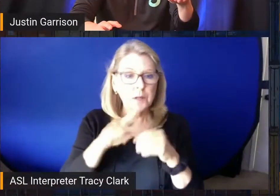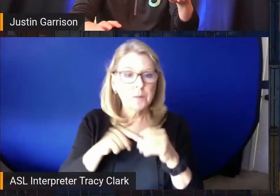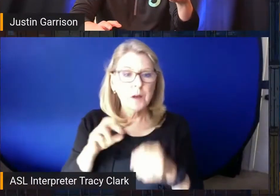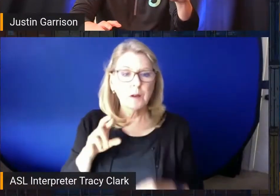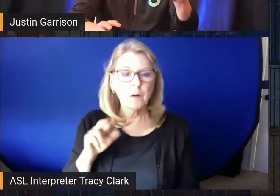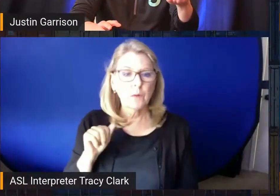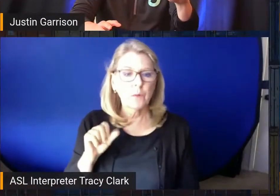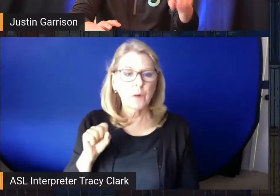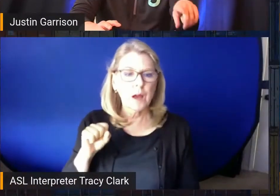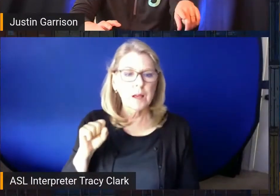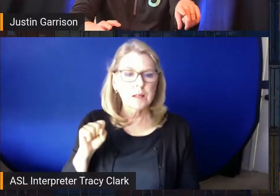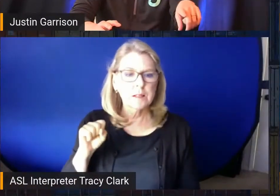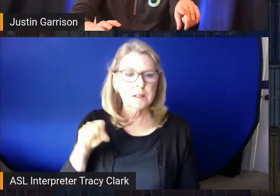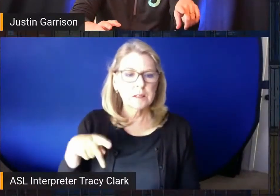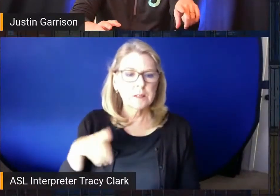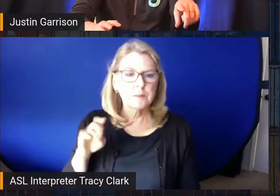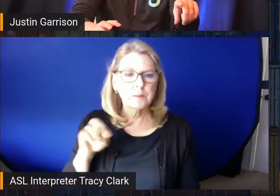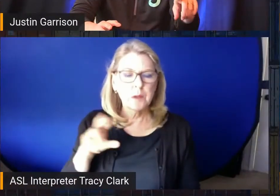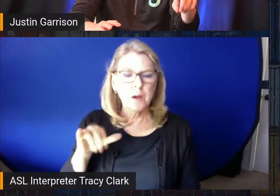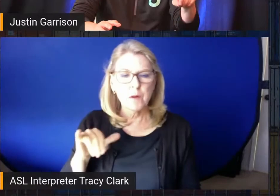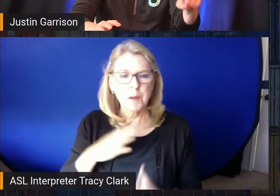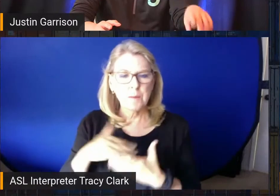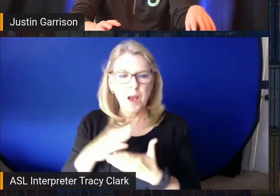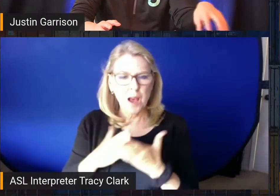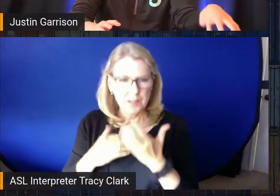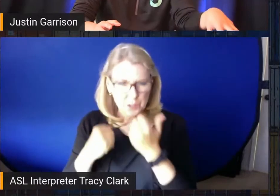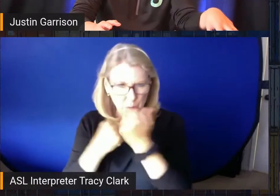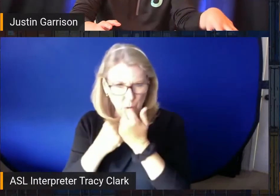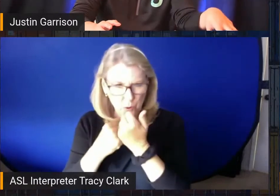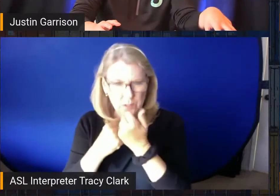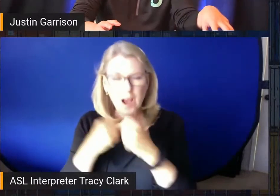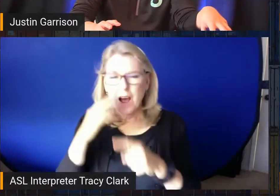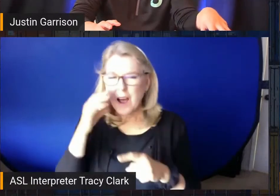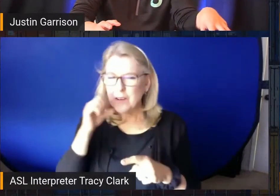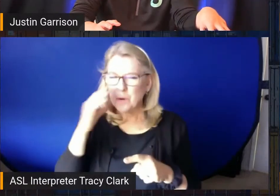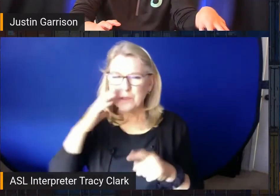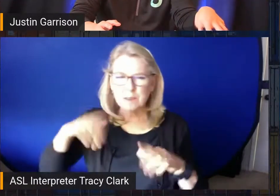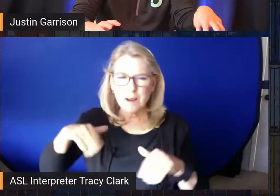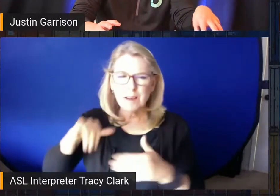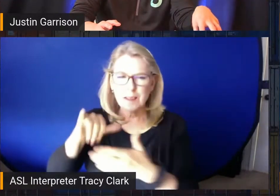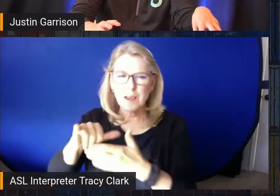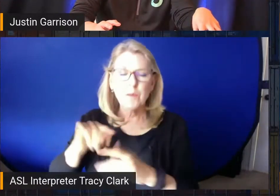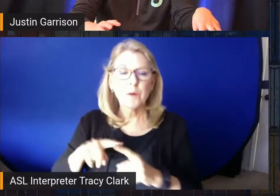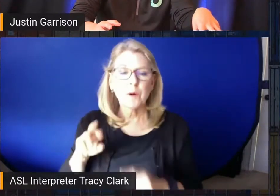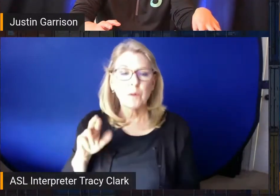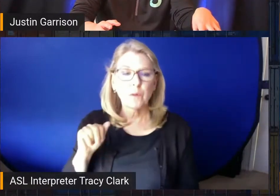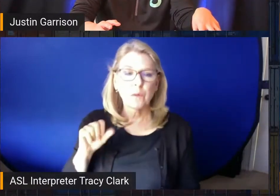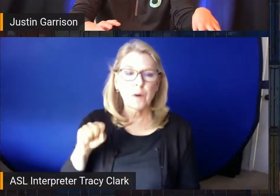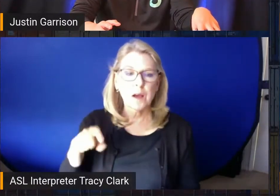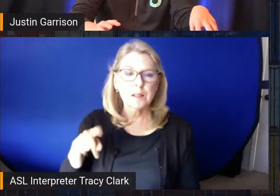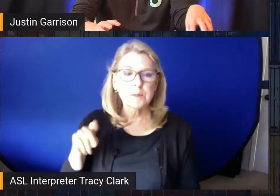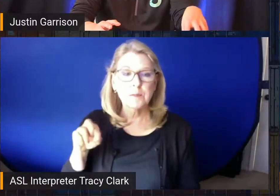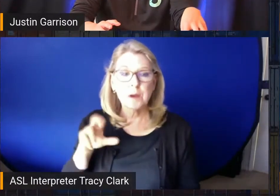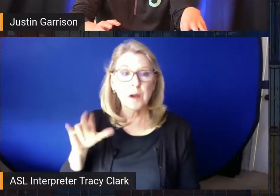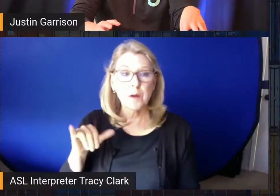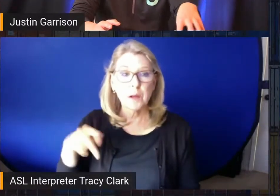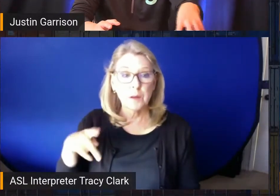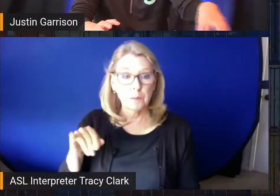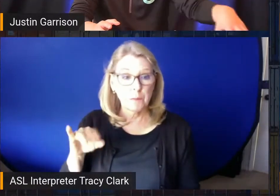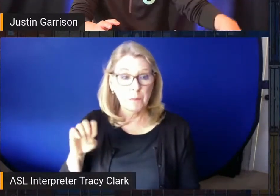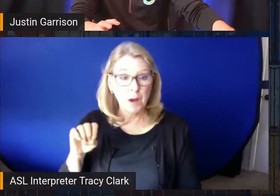support. I know it's not there yet, and Raspberry Pi support would require bare metal support. Yeah.